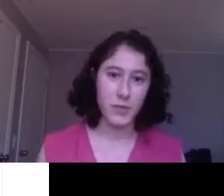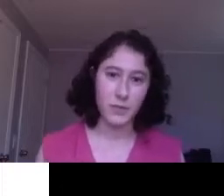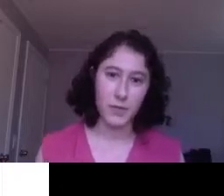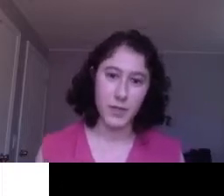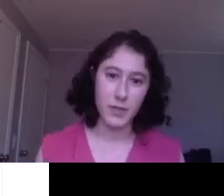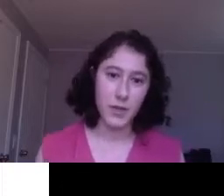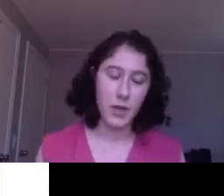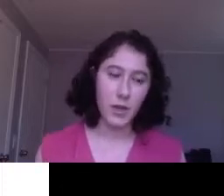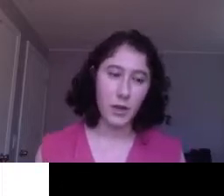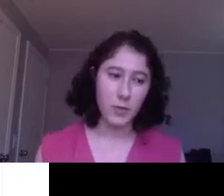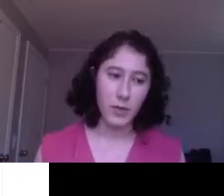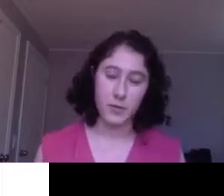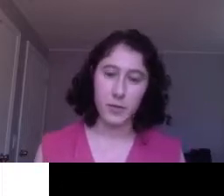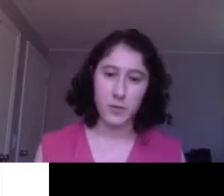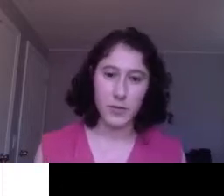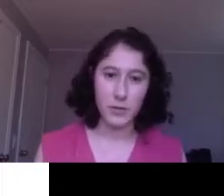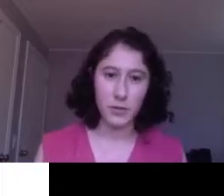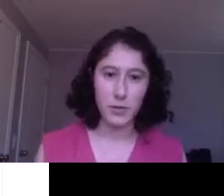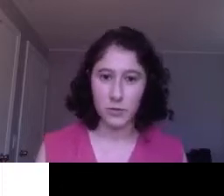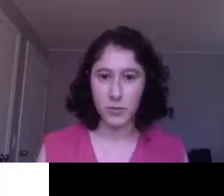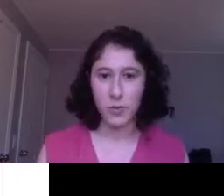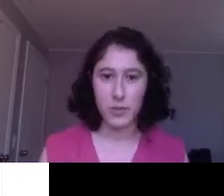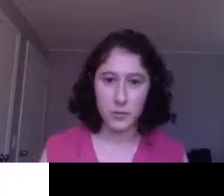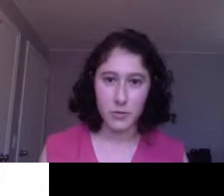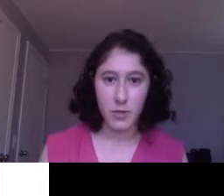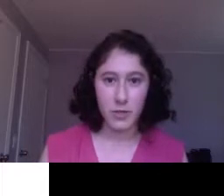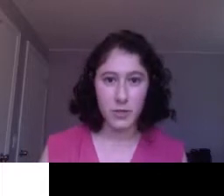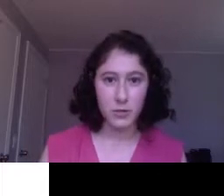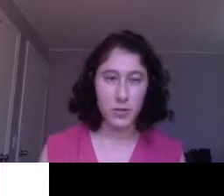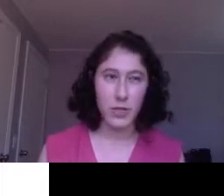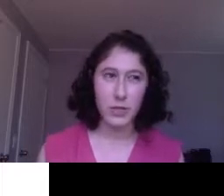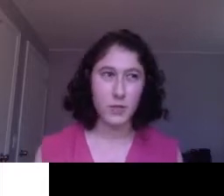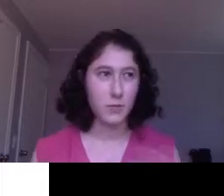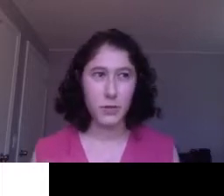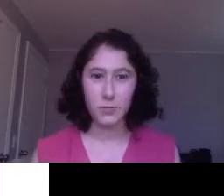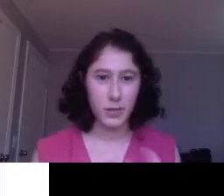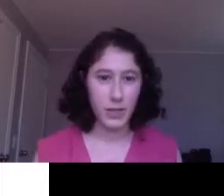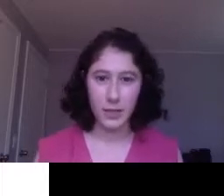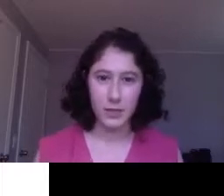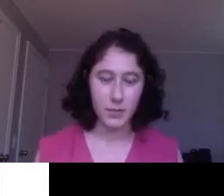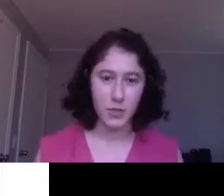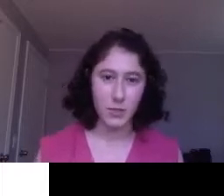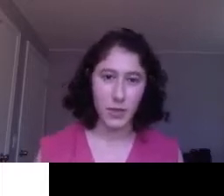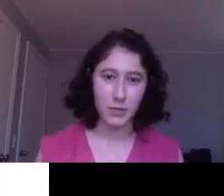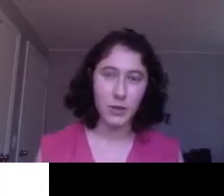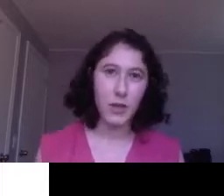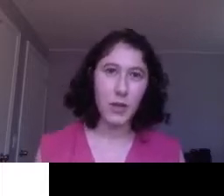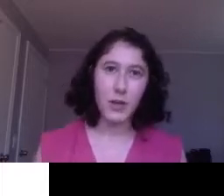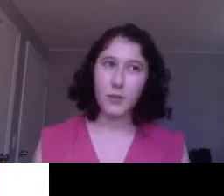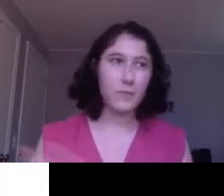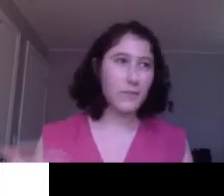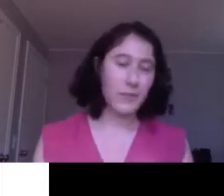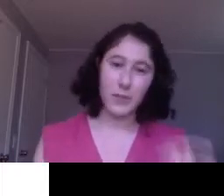much of a difference whether we use the original Quest or the Quest 2, because we don't really care as much about,